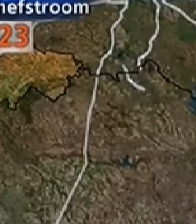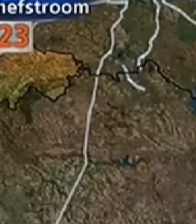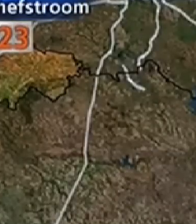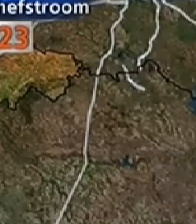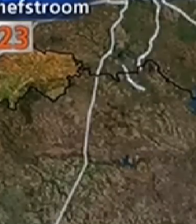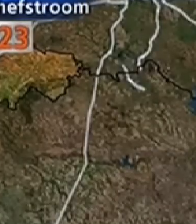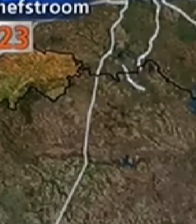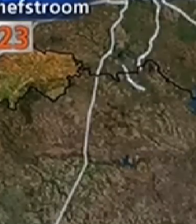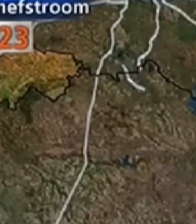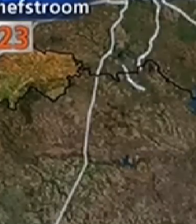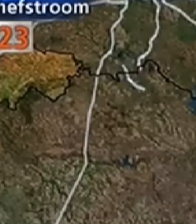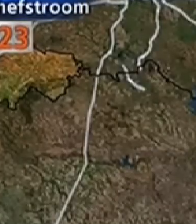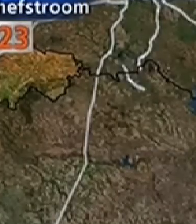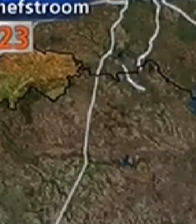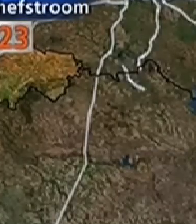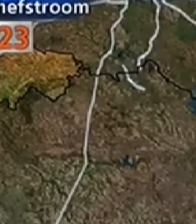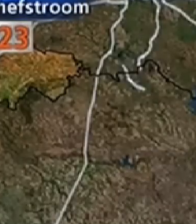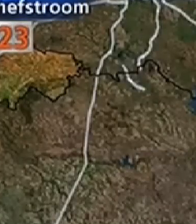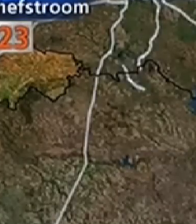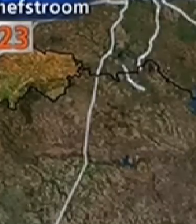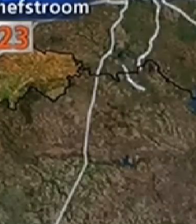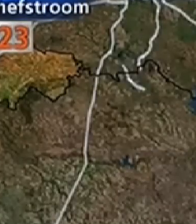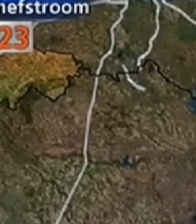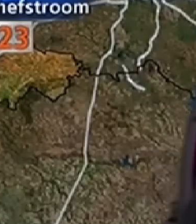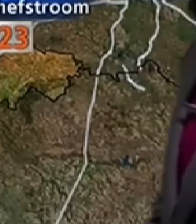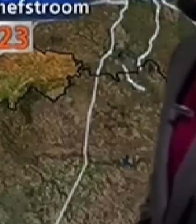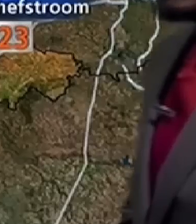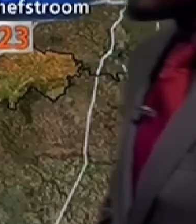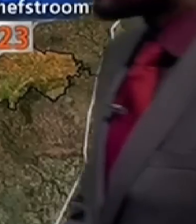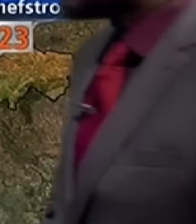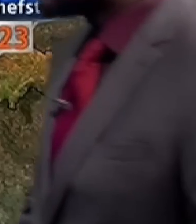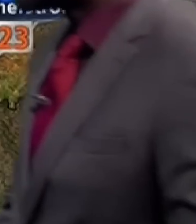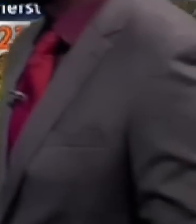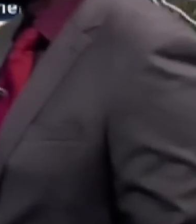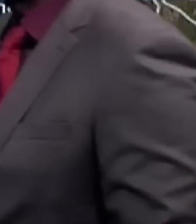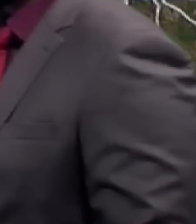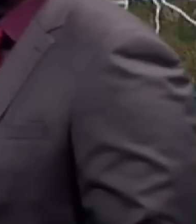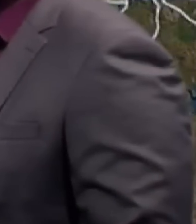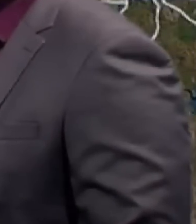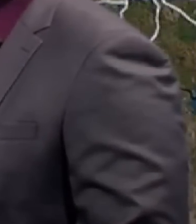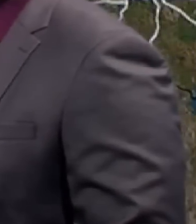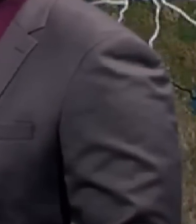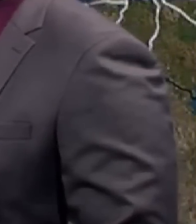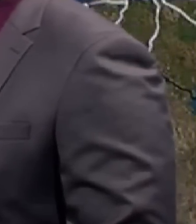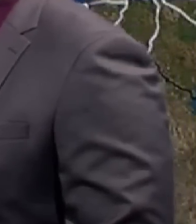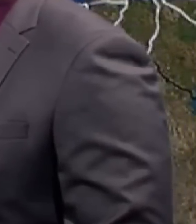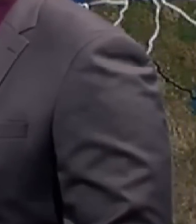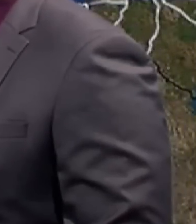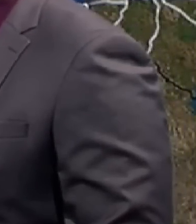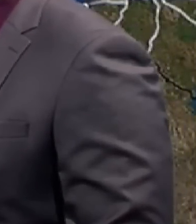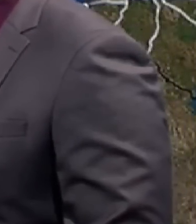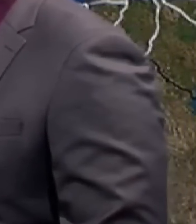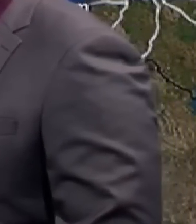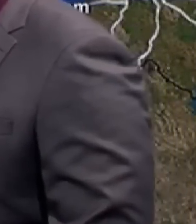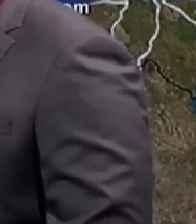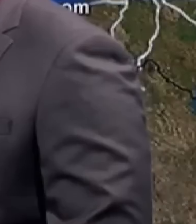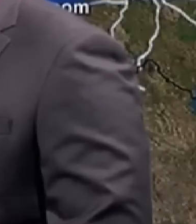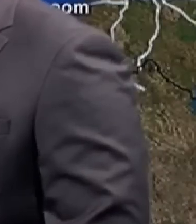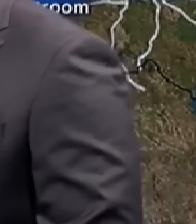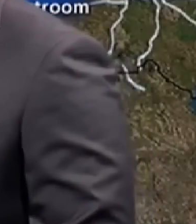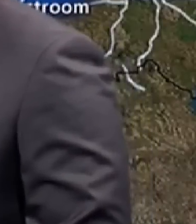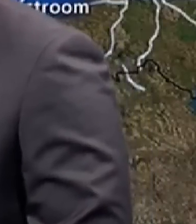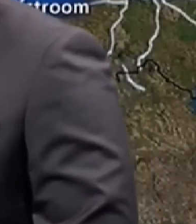medical ofela se shebile ho mafikeng sa salba le hona ka hare ho Tlesdorp le teng go hlokomele hore o tla ho ipholle fela ho saeng ka re shebile ka Swazirene go tla jwala ka